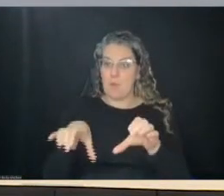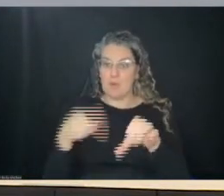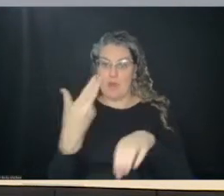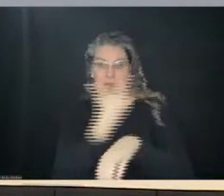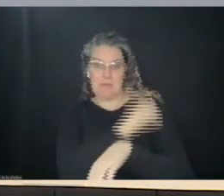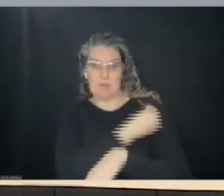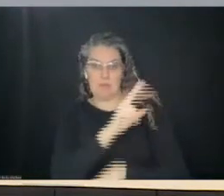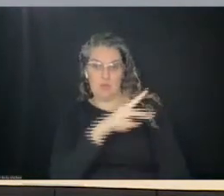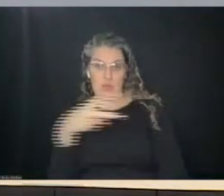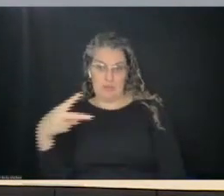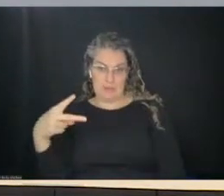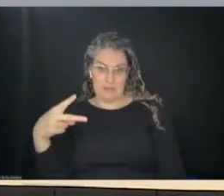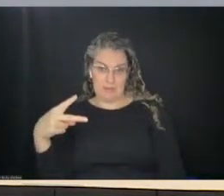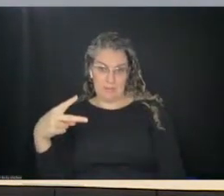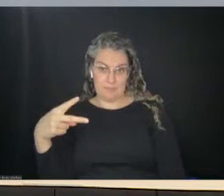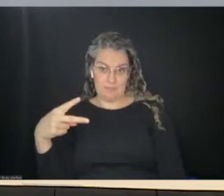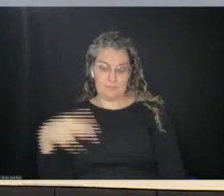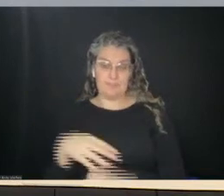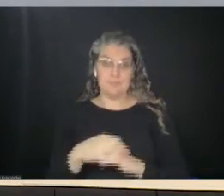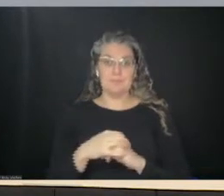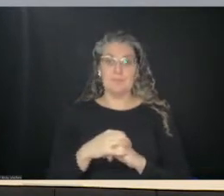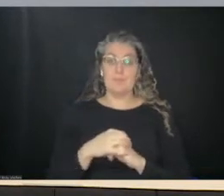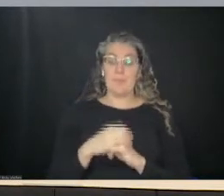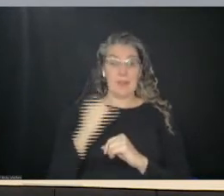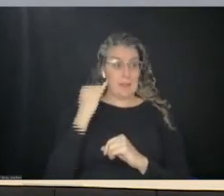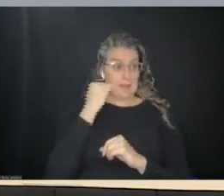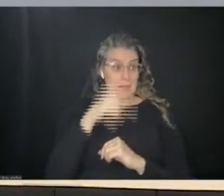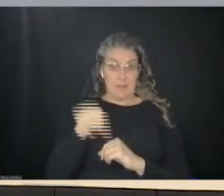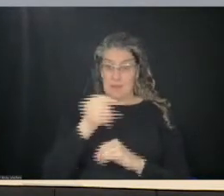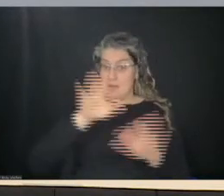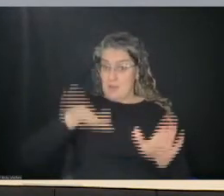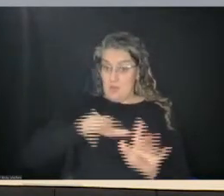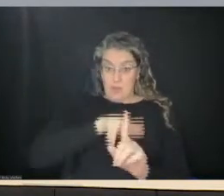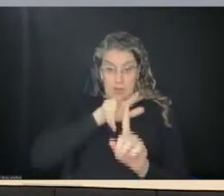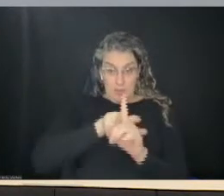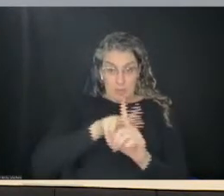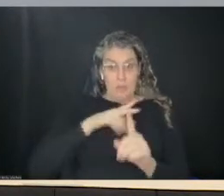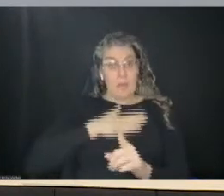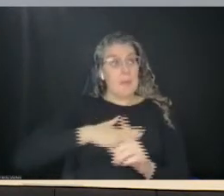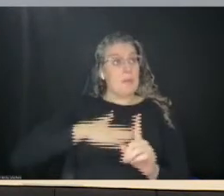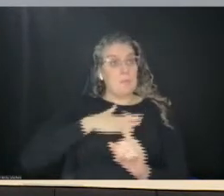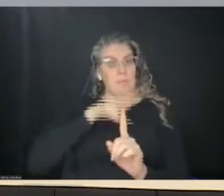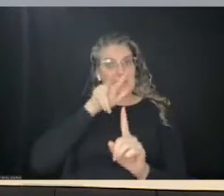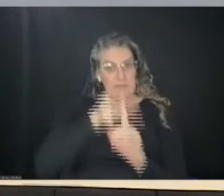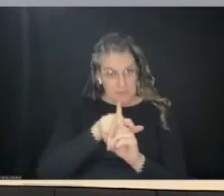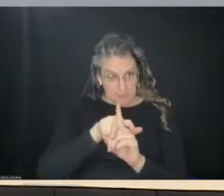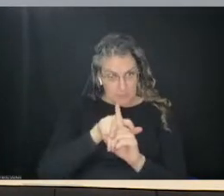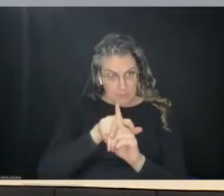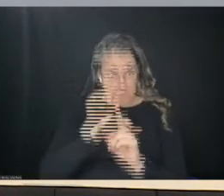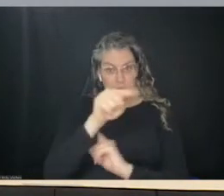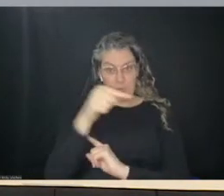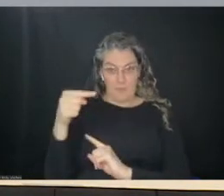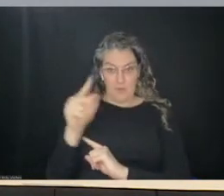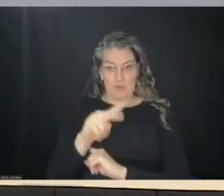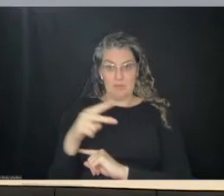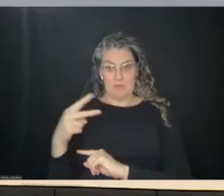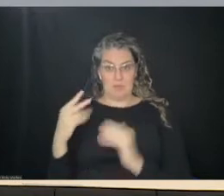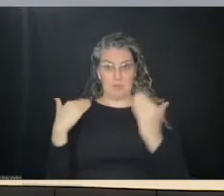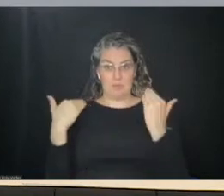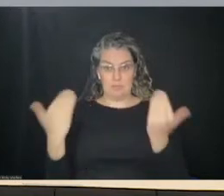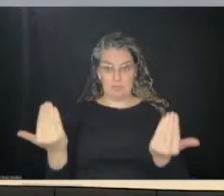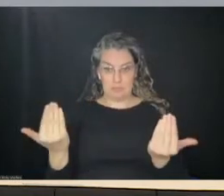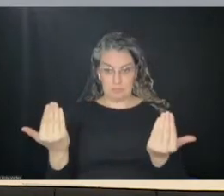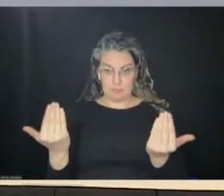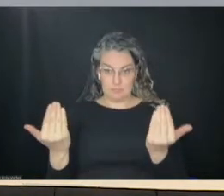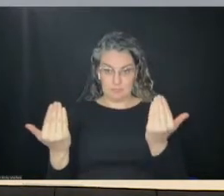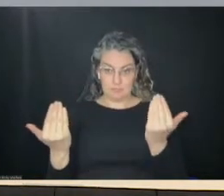all eligible islanders who have not yet made their vaccine appointment to please do so. Do it to protect yourself and your loved ones. Do